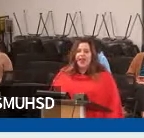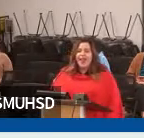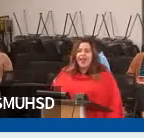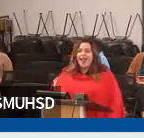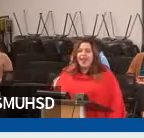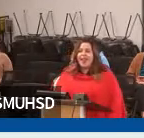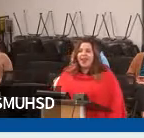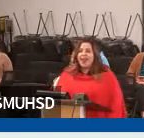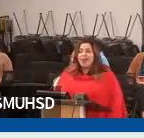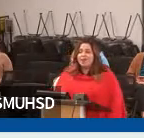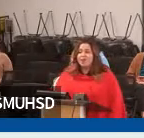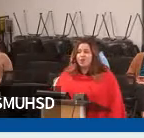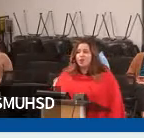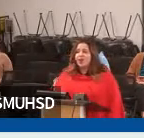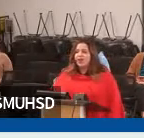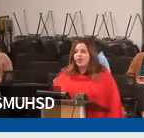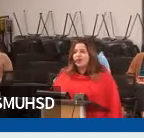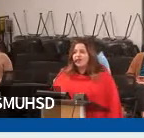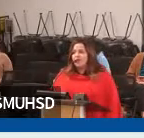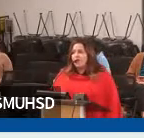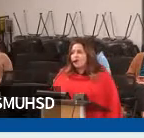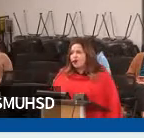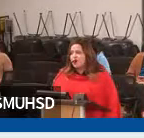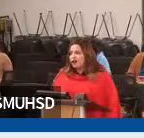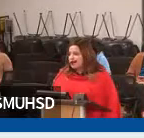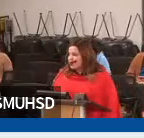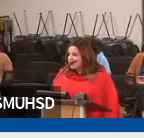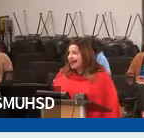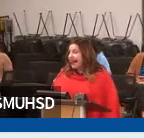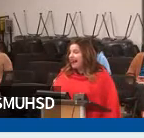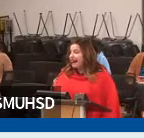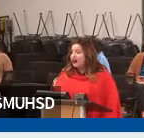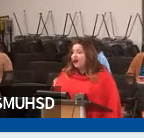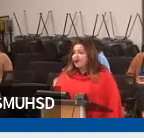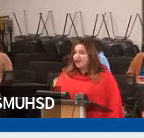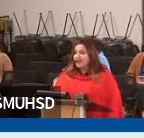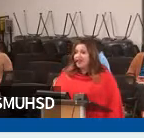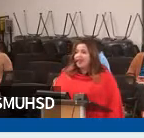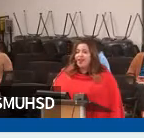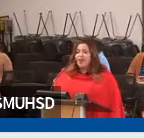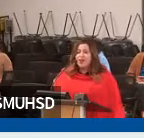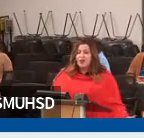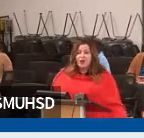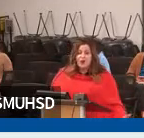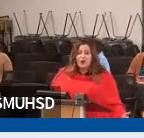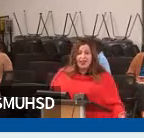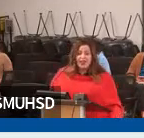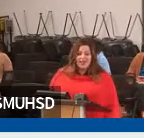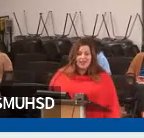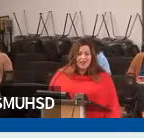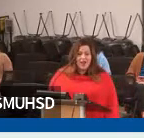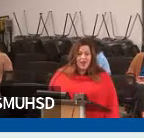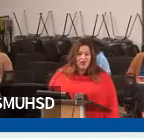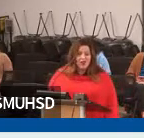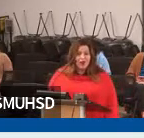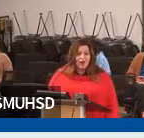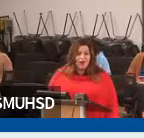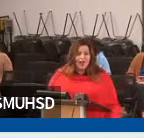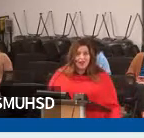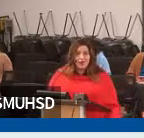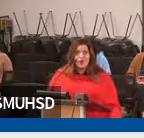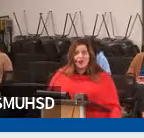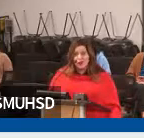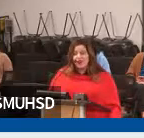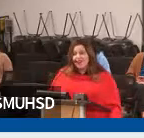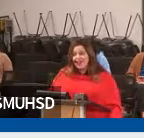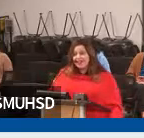a counselor who can directly support middle college students in their transition. For those of you who attended the college graduate or the high school